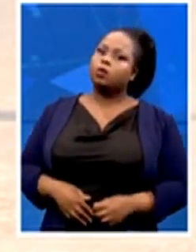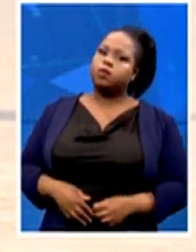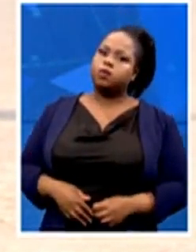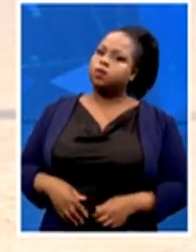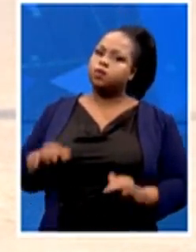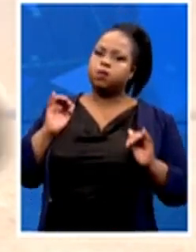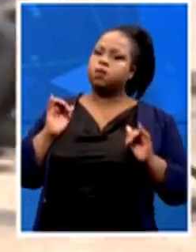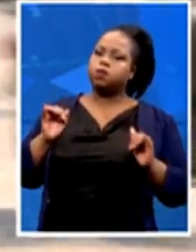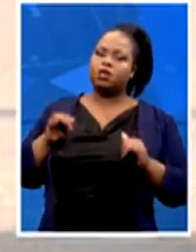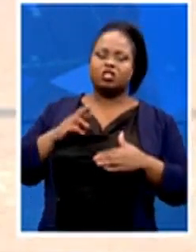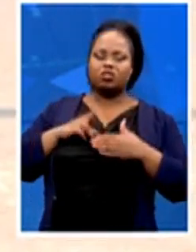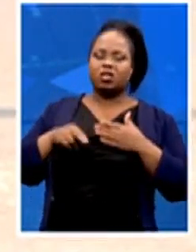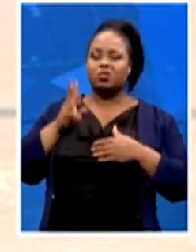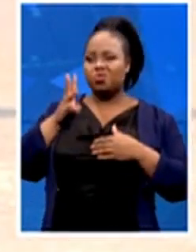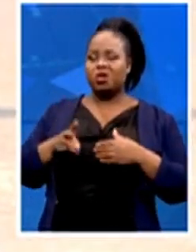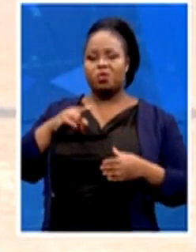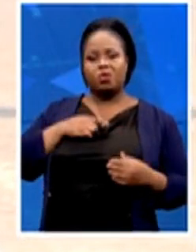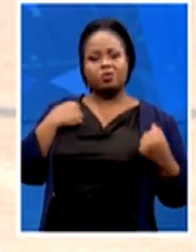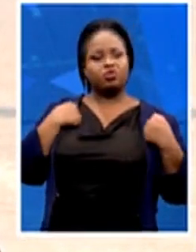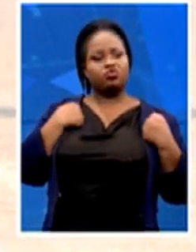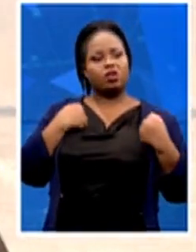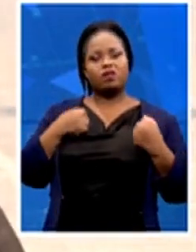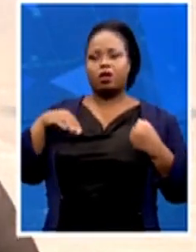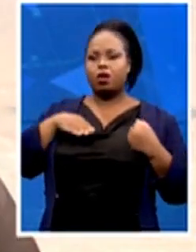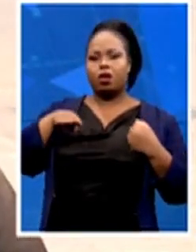driving down on Malibongwe Road, there are some